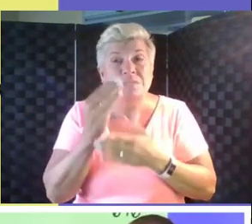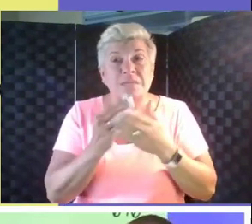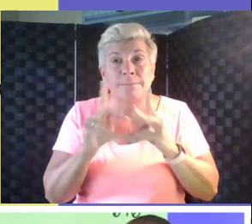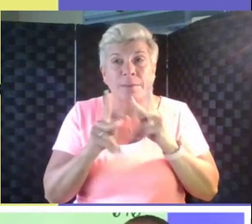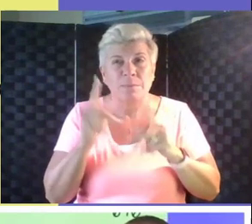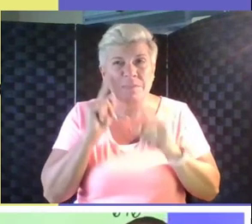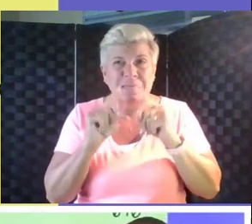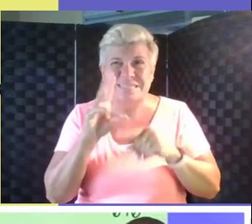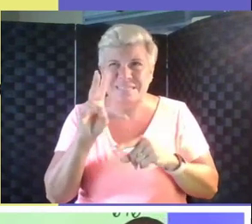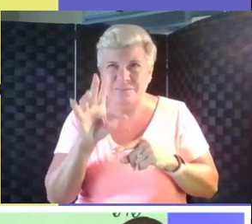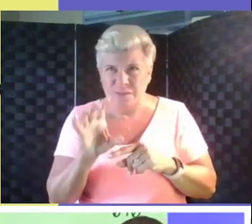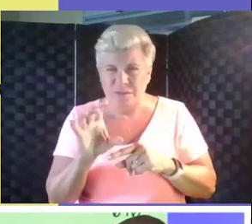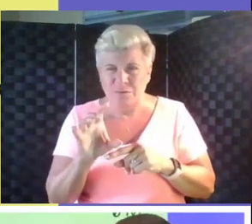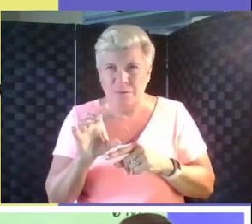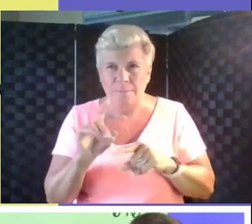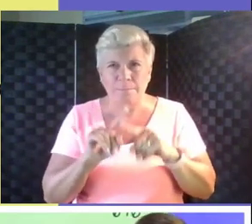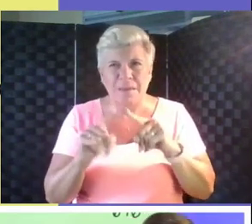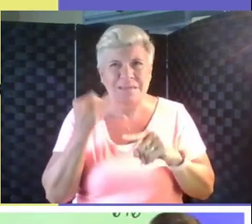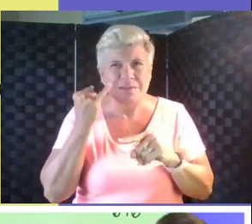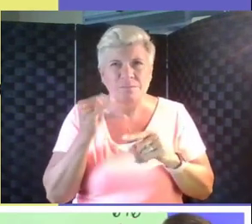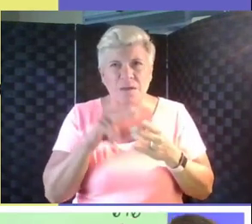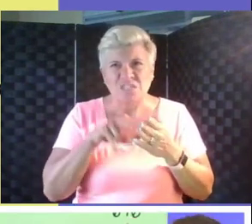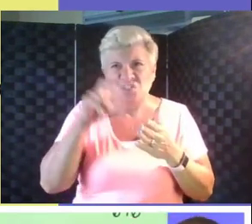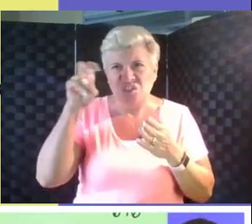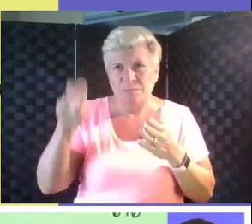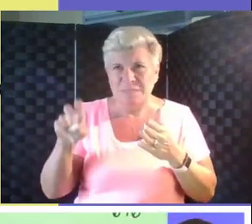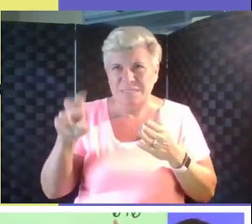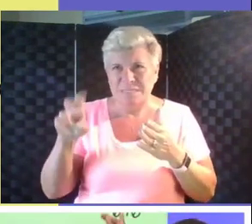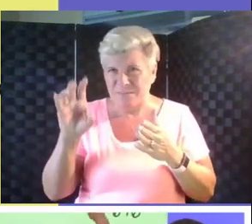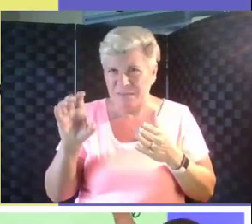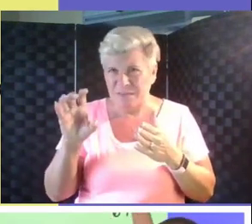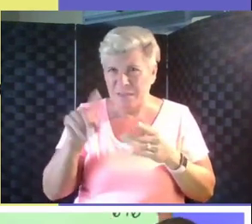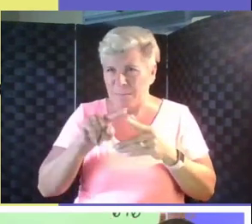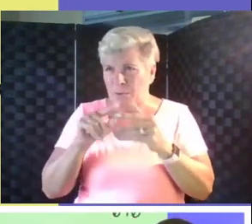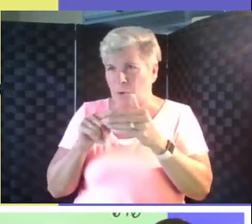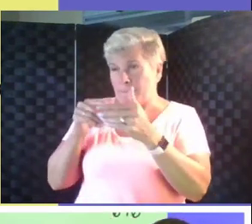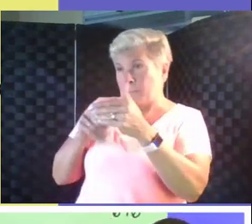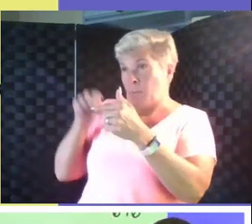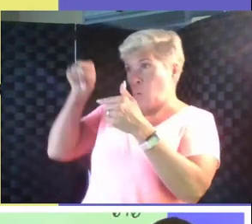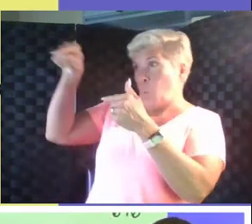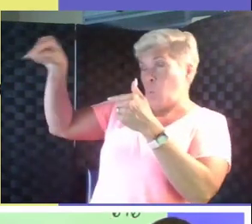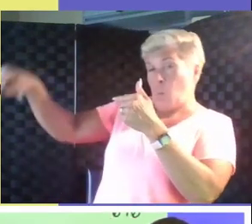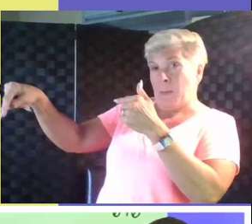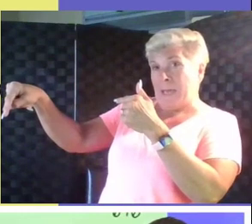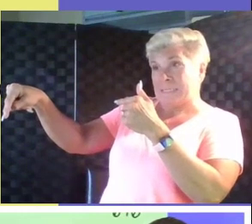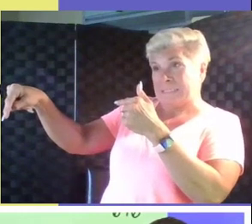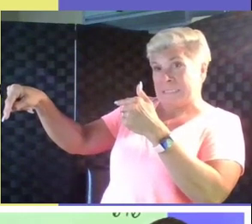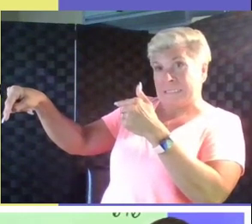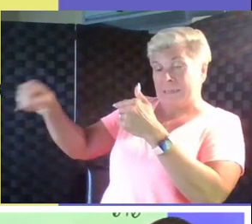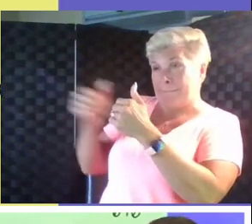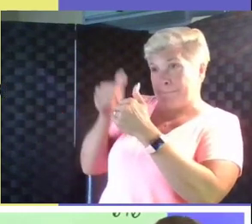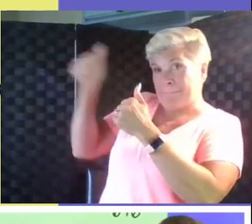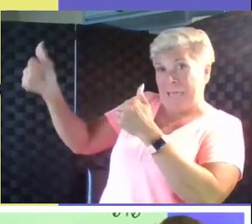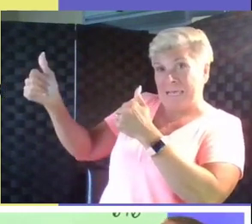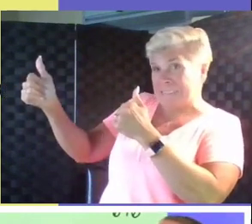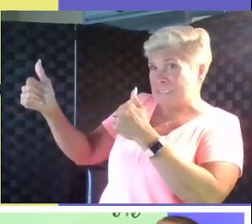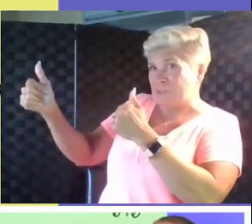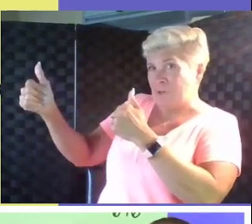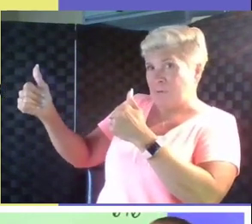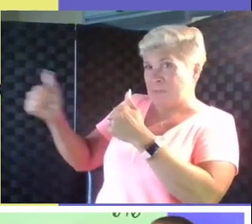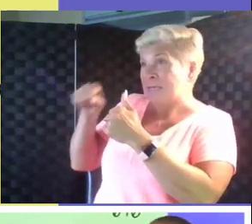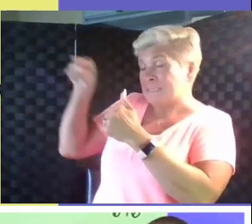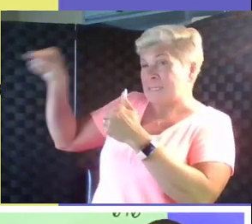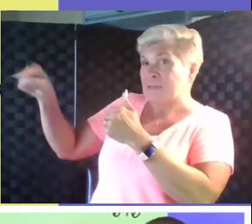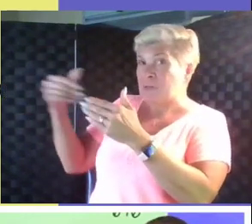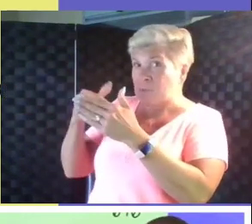might have been thinking 700, but if I jump all the way to 700, I'm going to go right past my 676. And while that